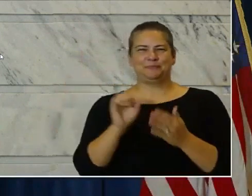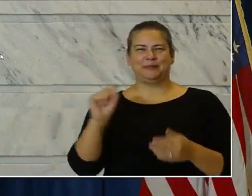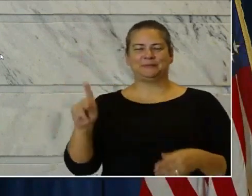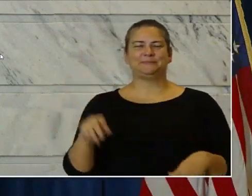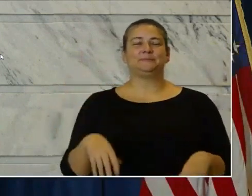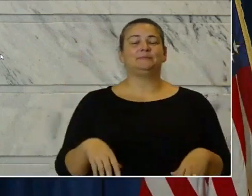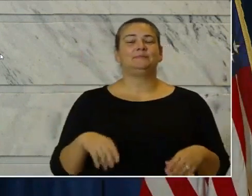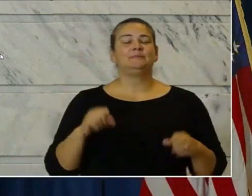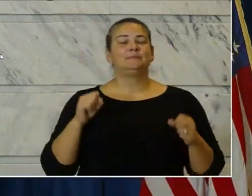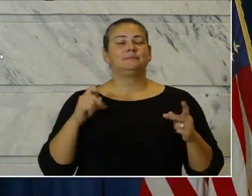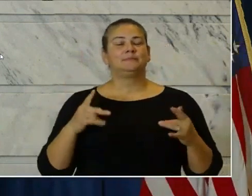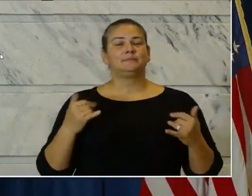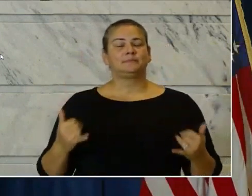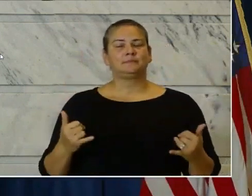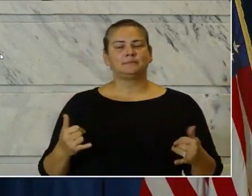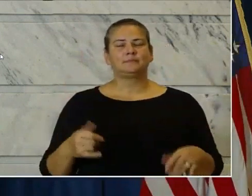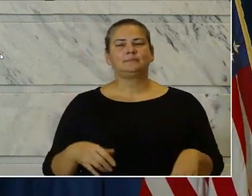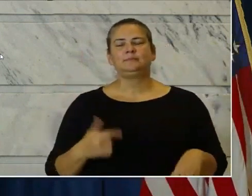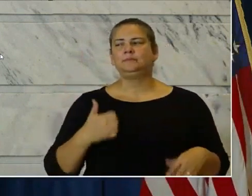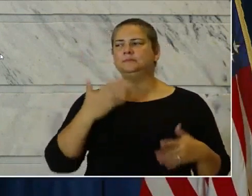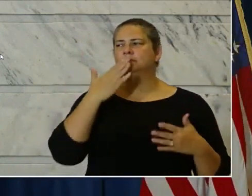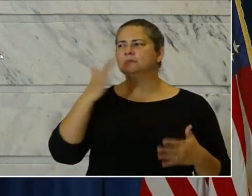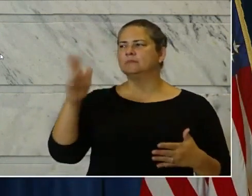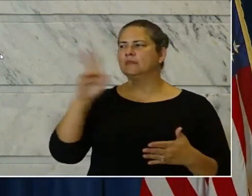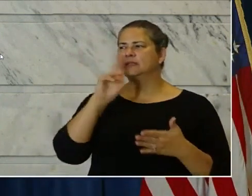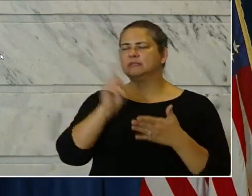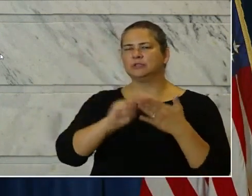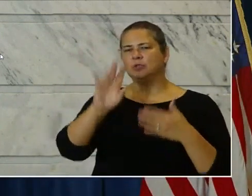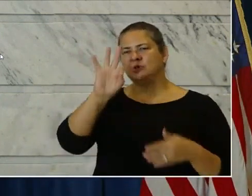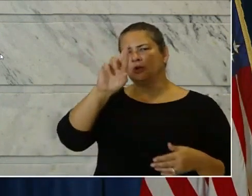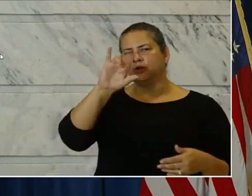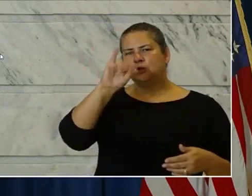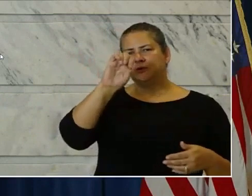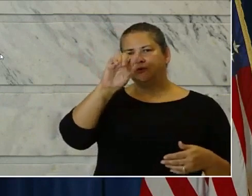All right, want to thank Secretary Friedlander.